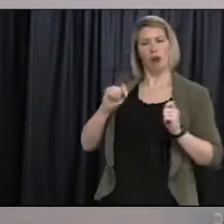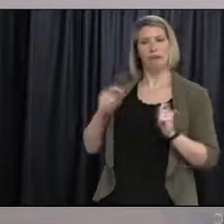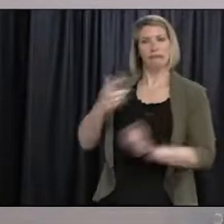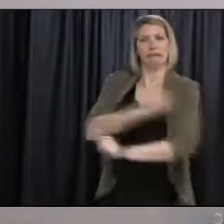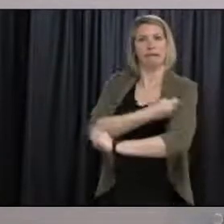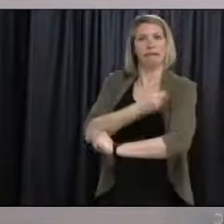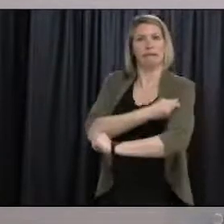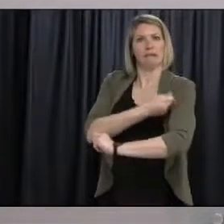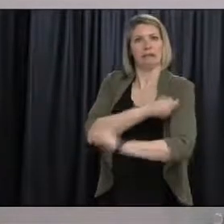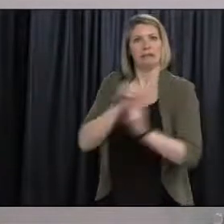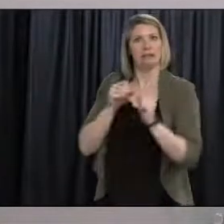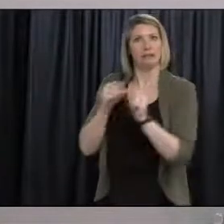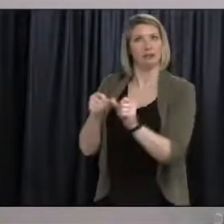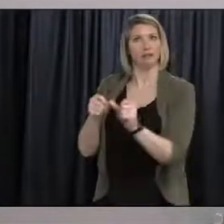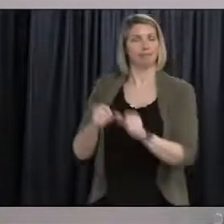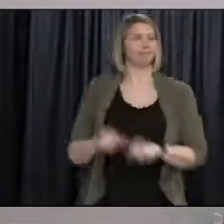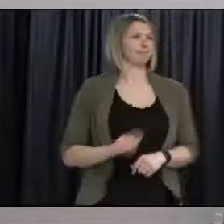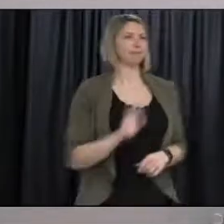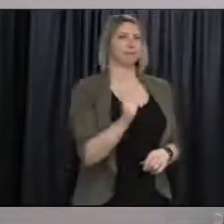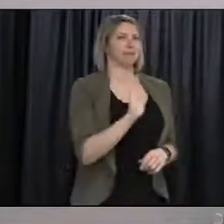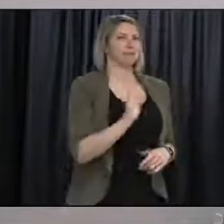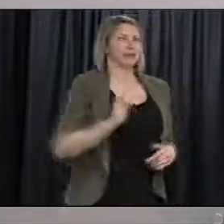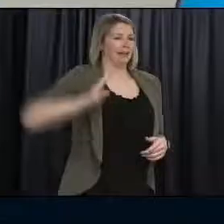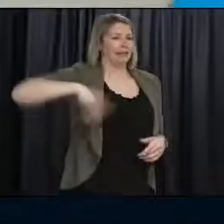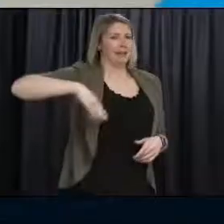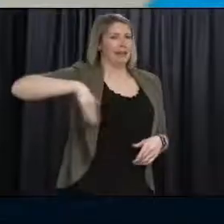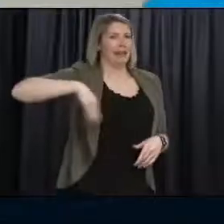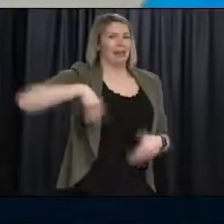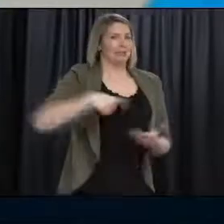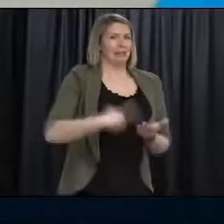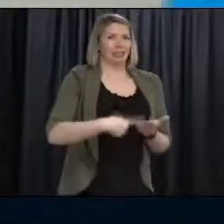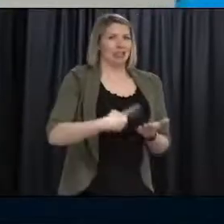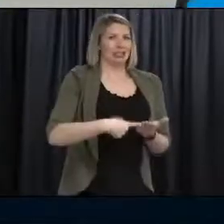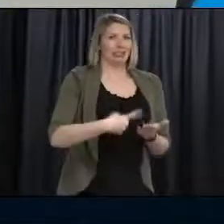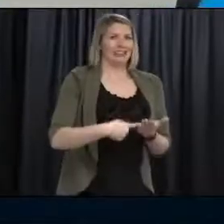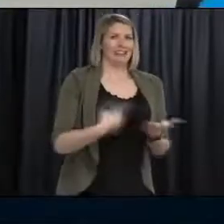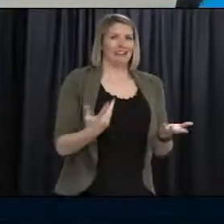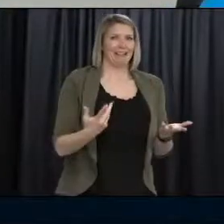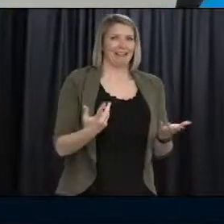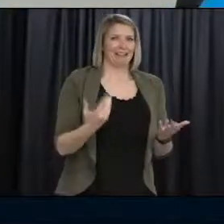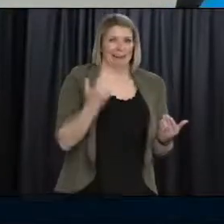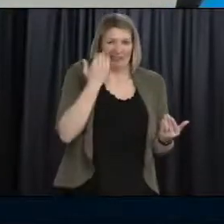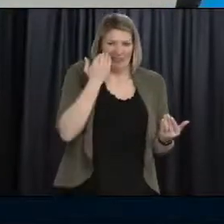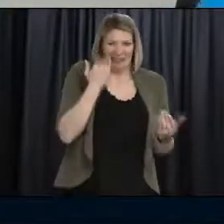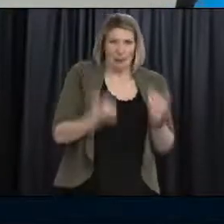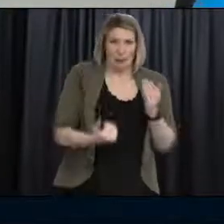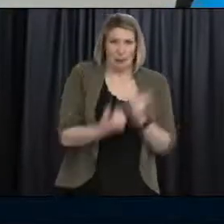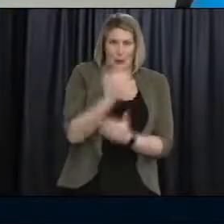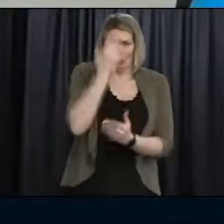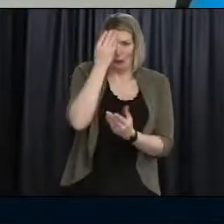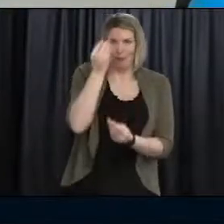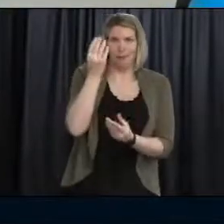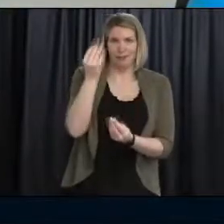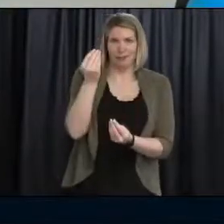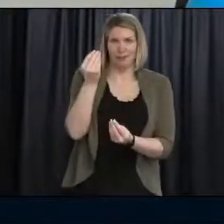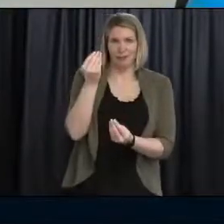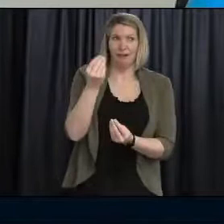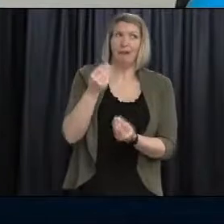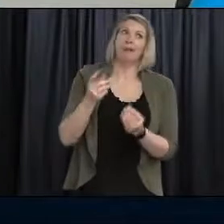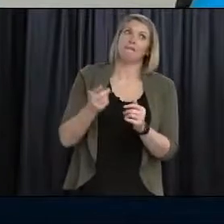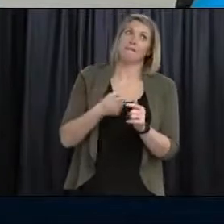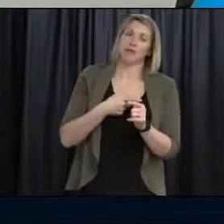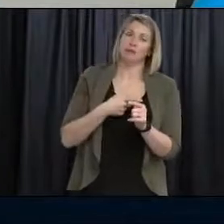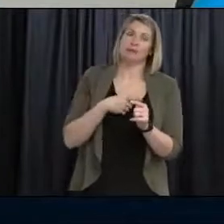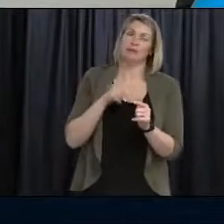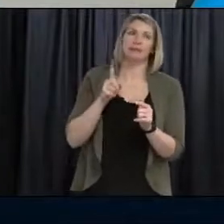No. So that hasn't been discussion. Yeah. We're all about to answer there. That hasn't been discussions that have been ongoing just yet. Of course, we're dependent on the federal supply